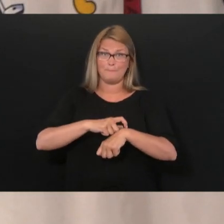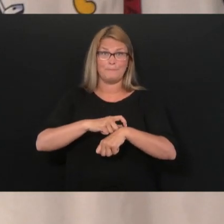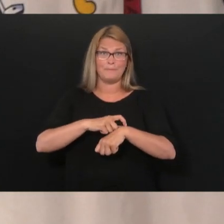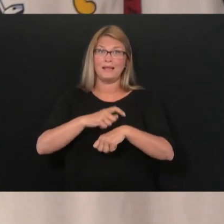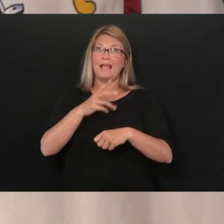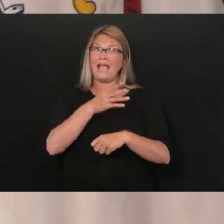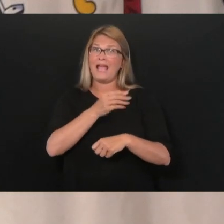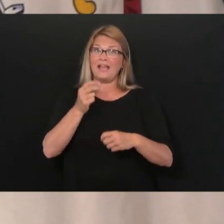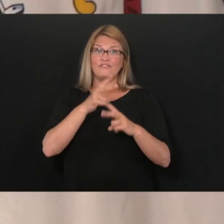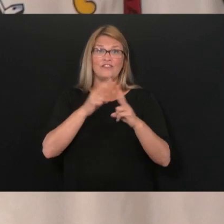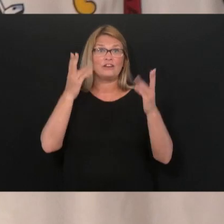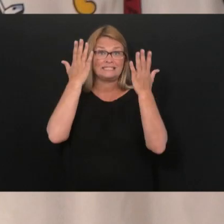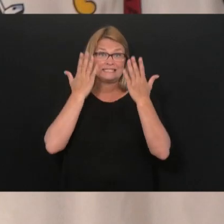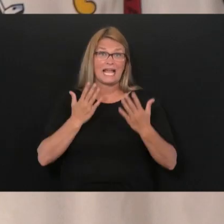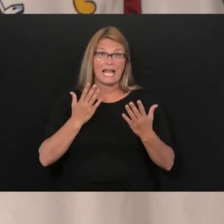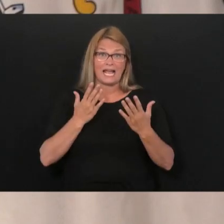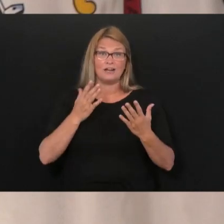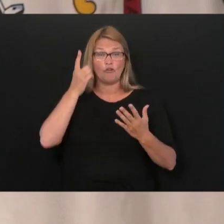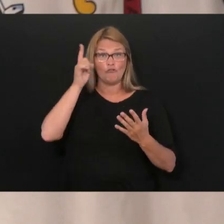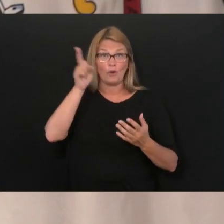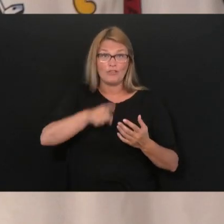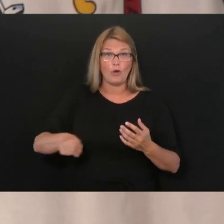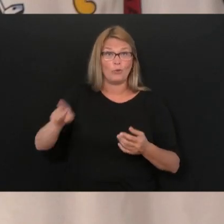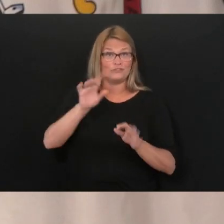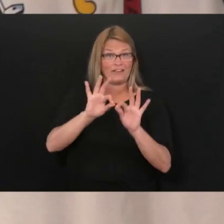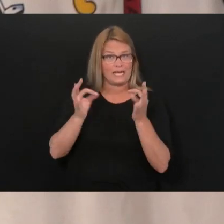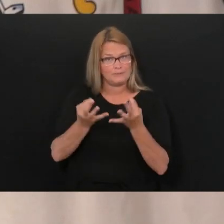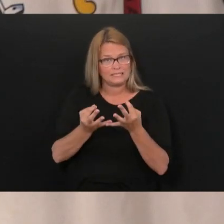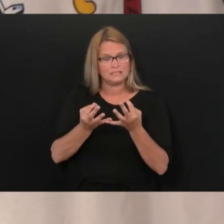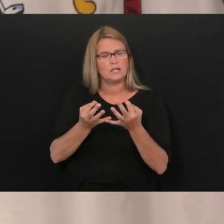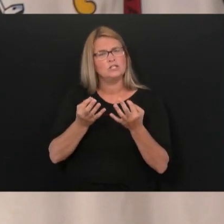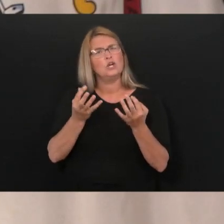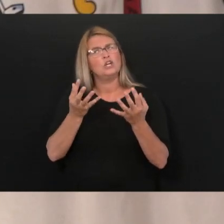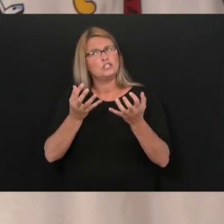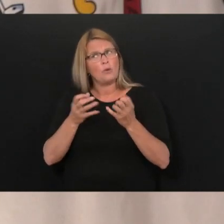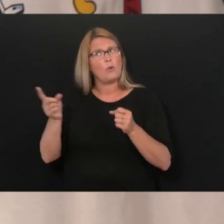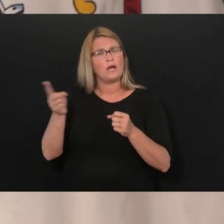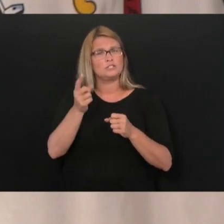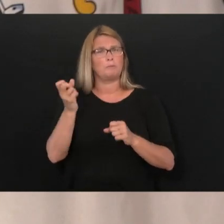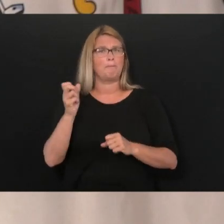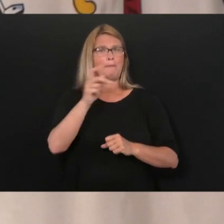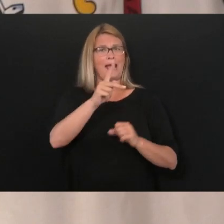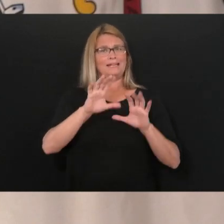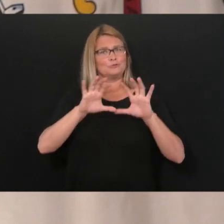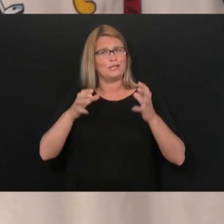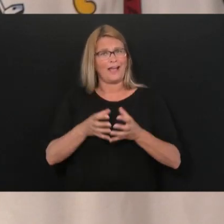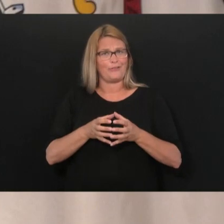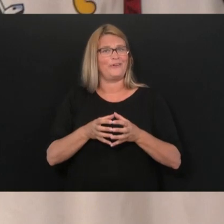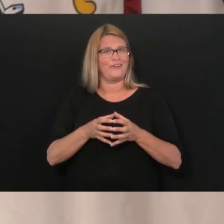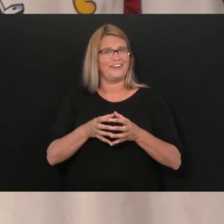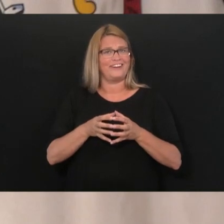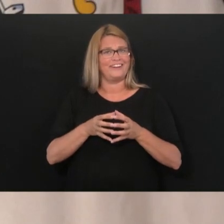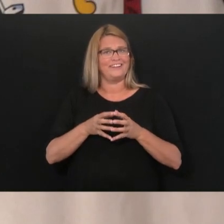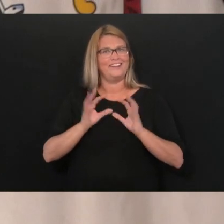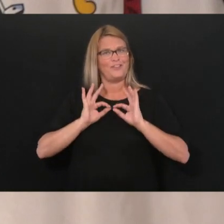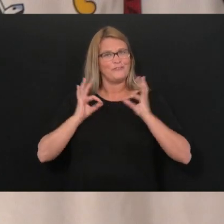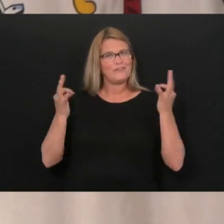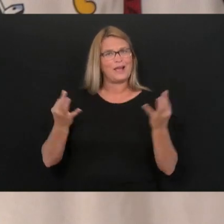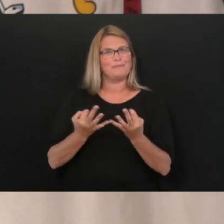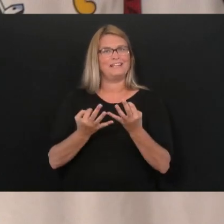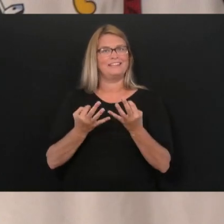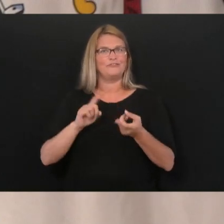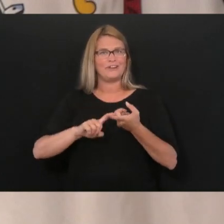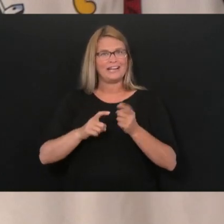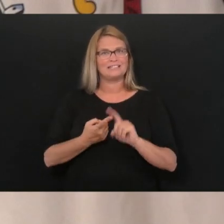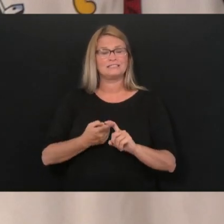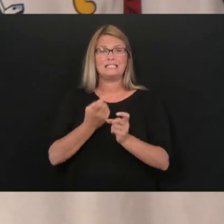horrendously sad for those families. So we want to get you back together. we want to get you together as safely as we possibly